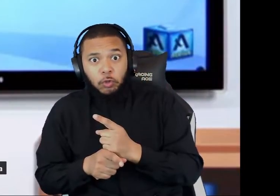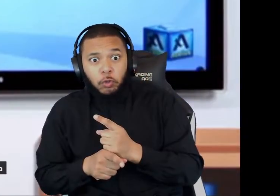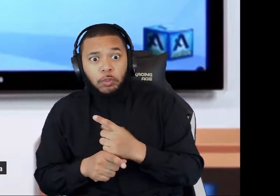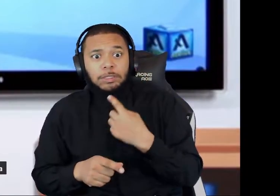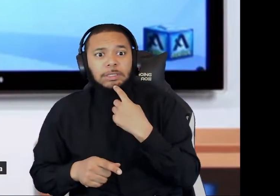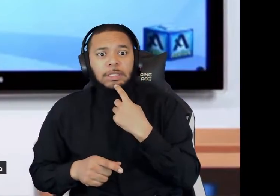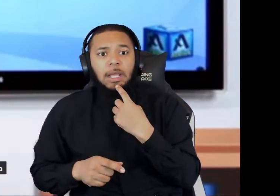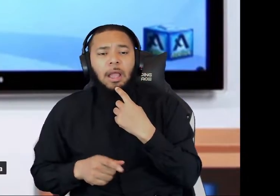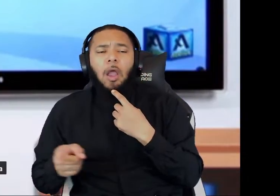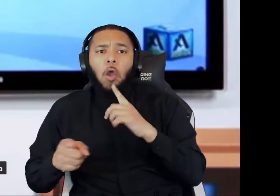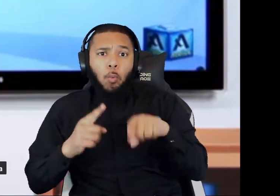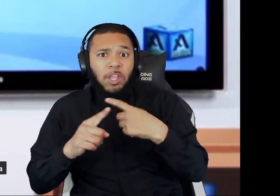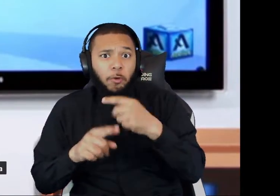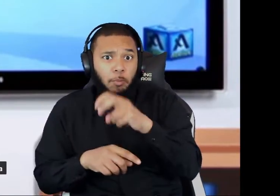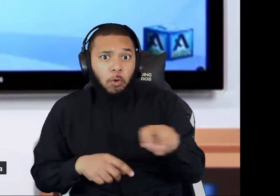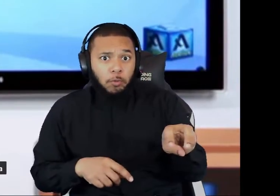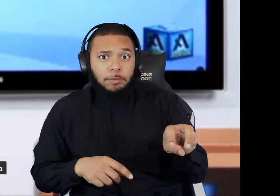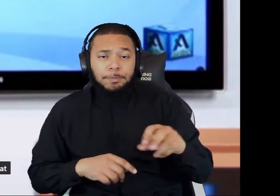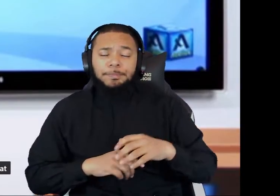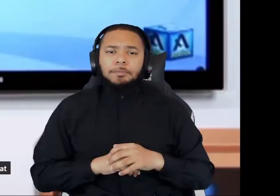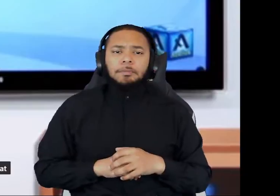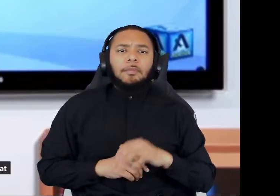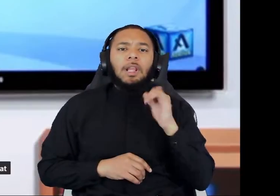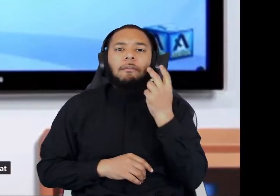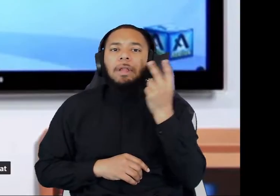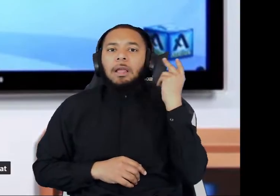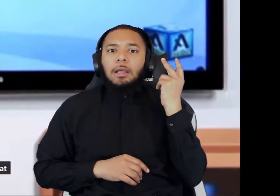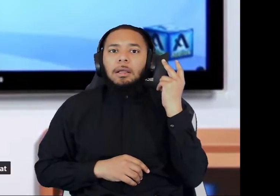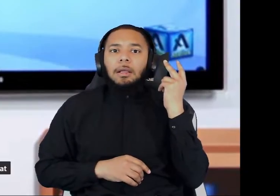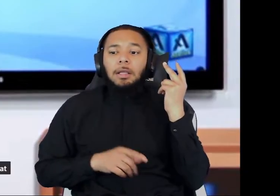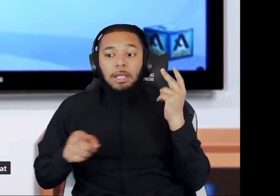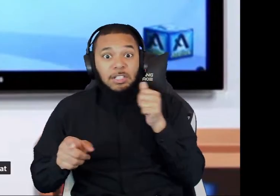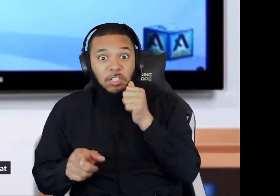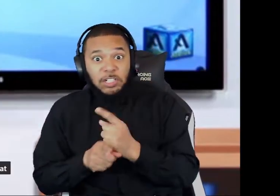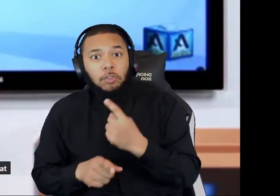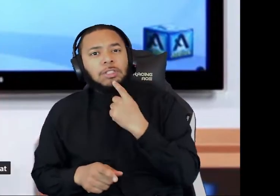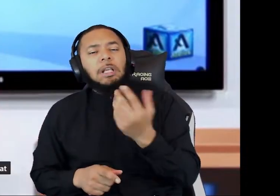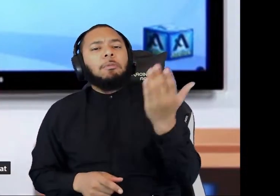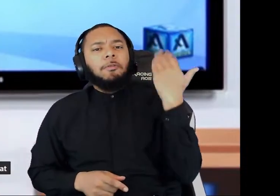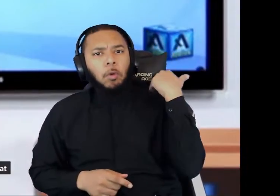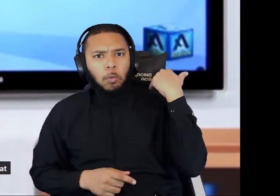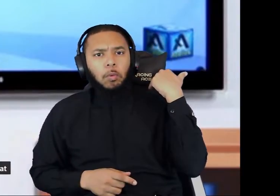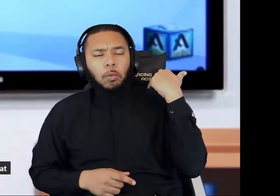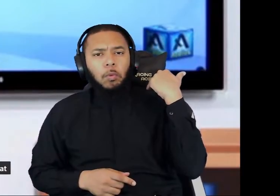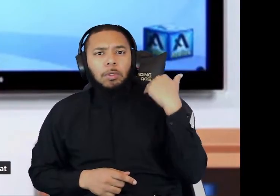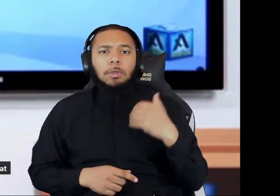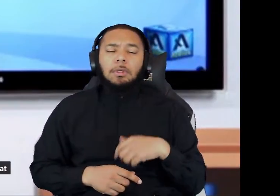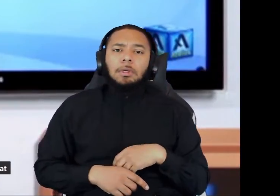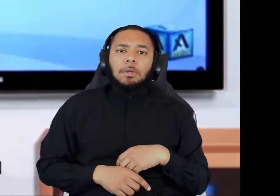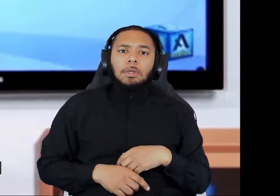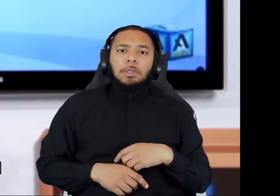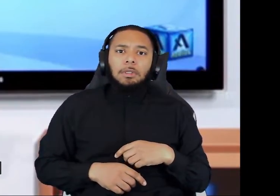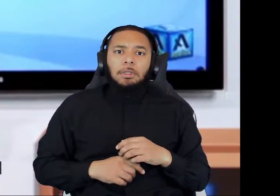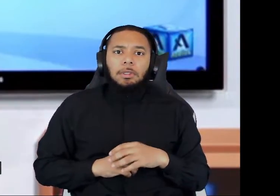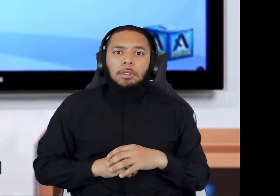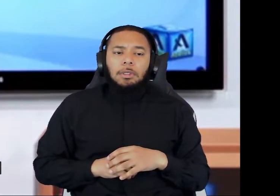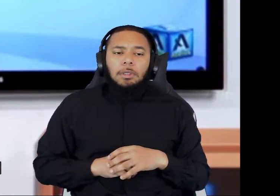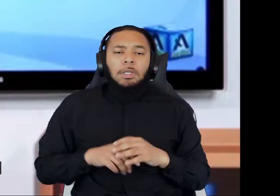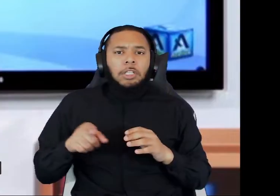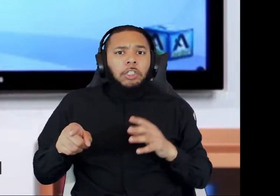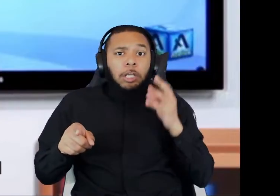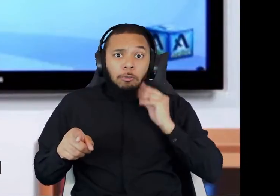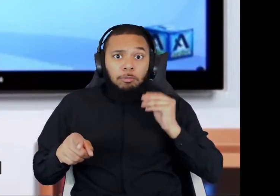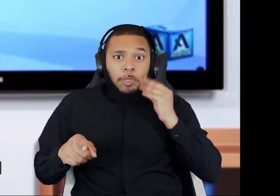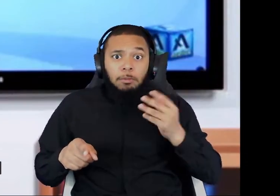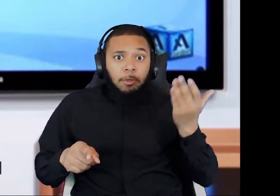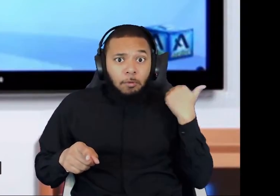retreat. Here is a clue to flashback. Had said. Okay, this is something that happened before. She's not